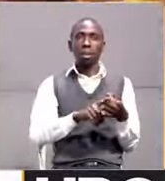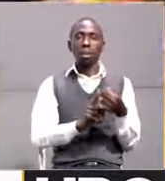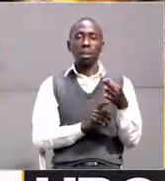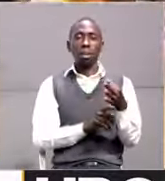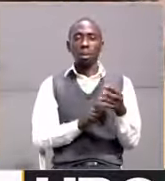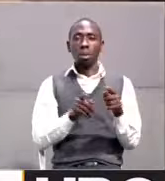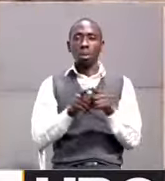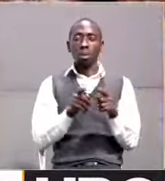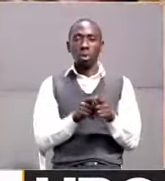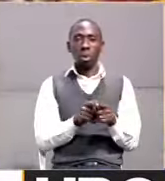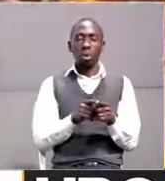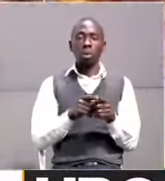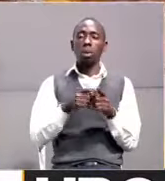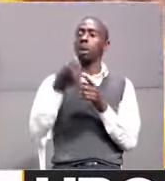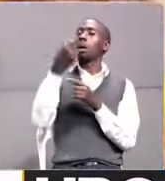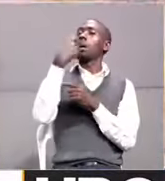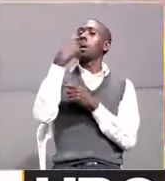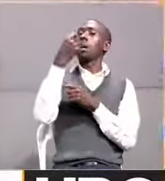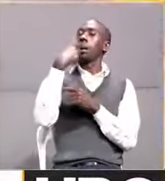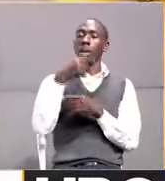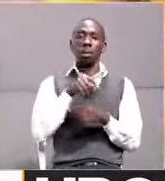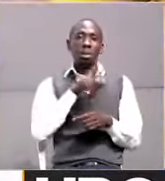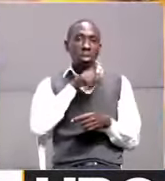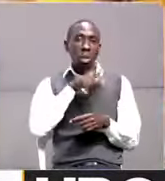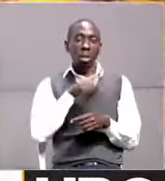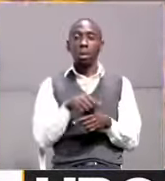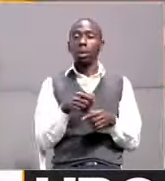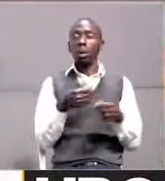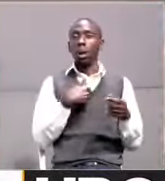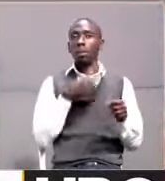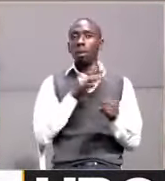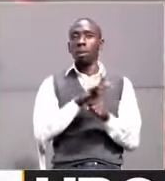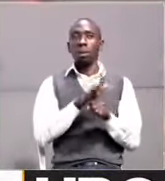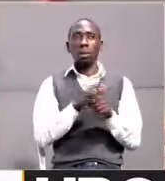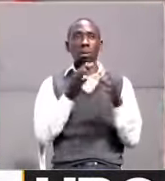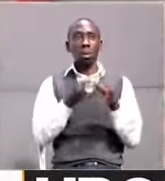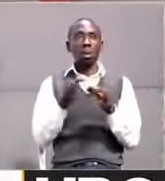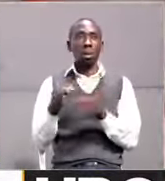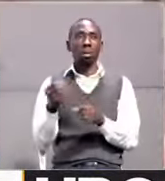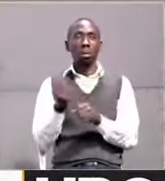the birds. There are a lot of things we do.